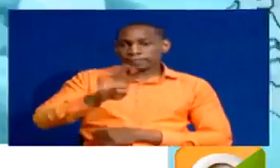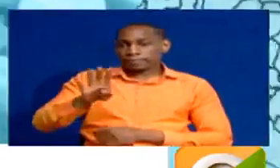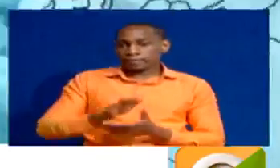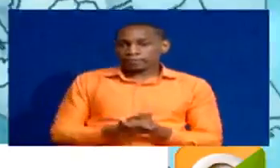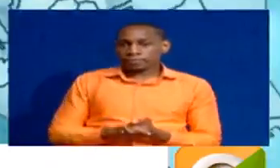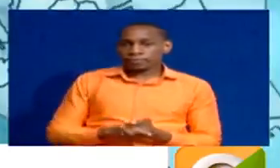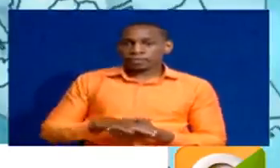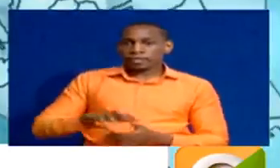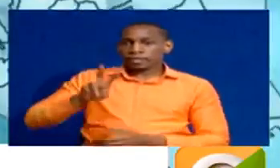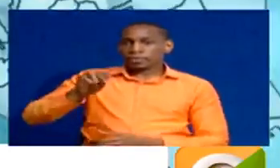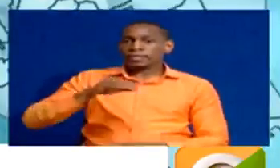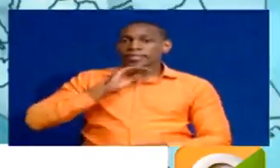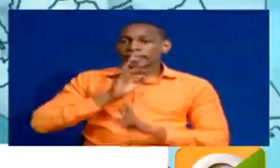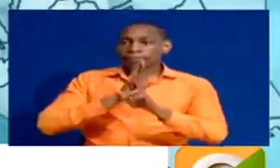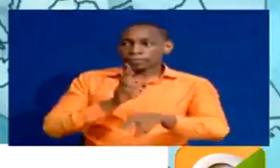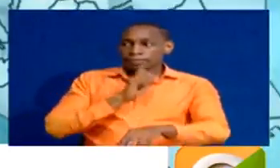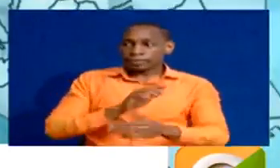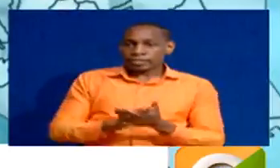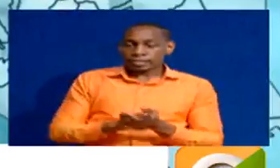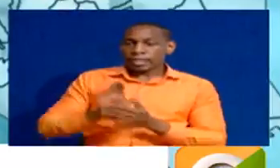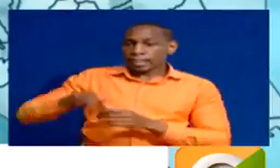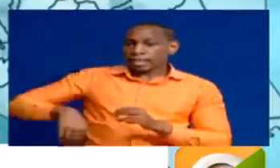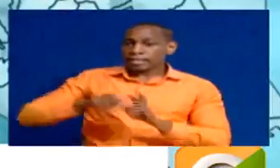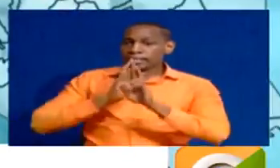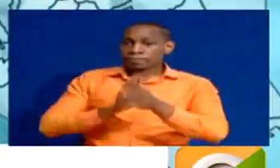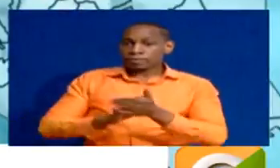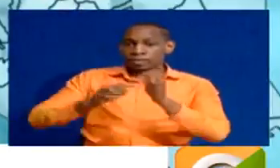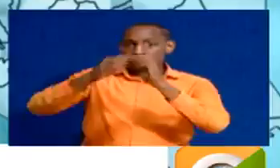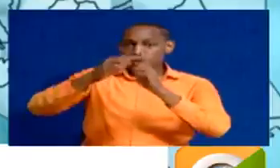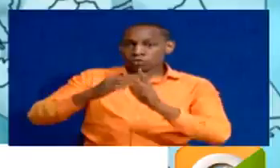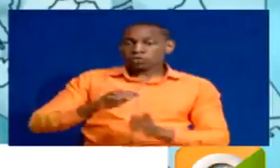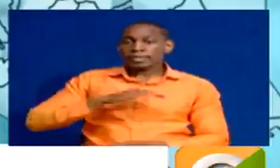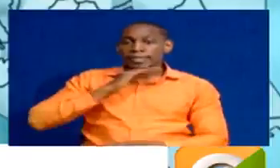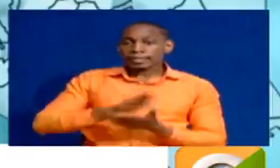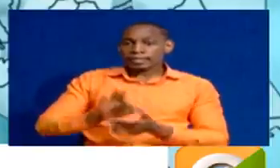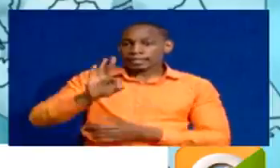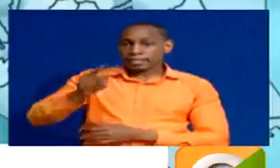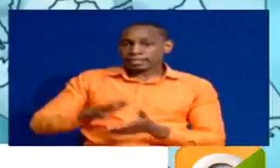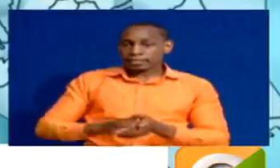8,154. 20 deaths have also been reported, though late reports raising the cumulative